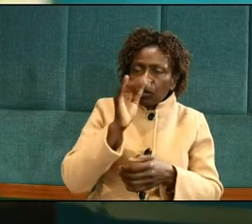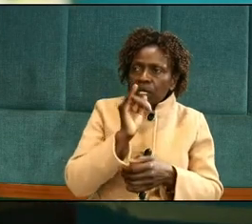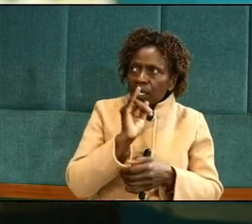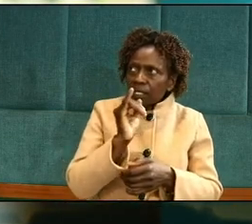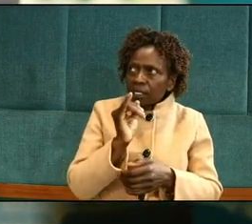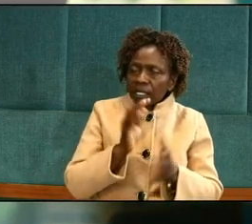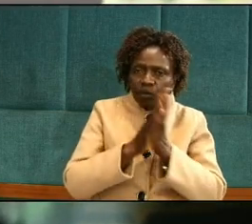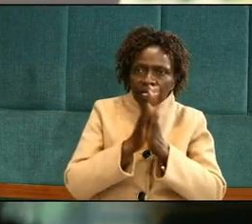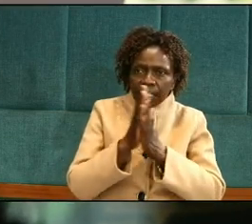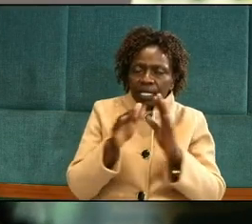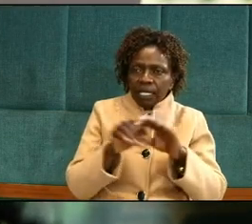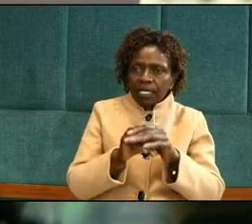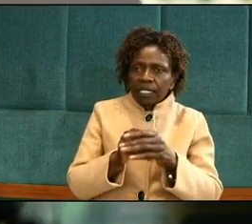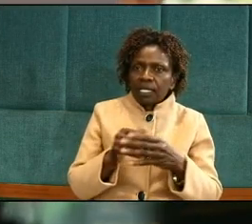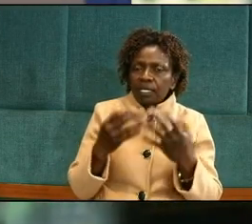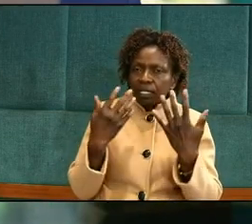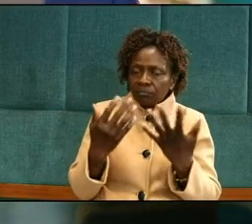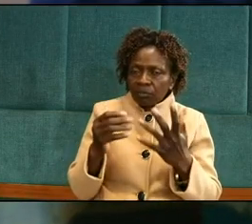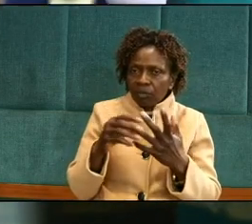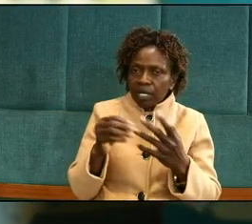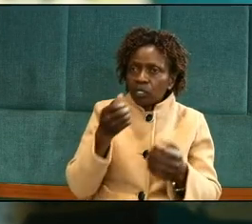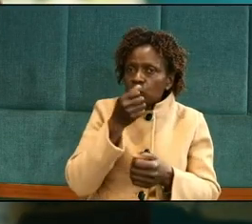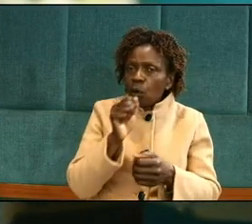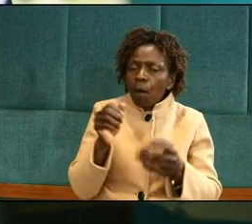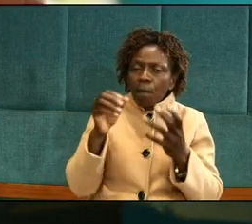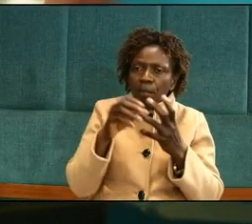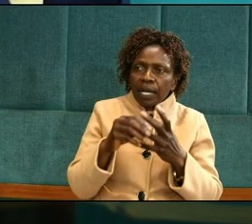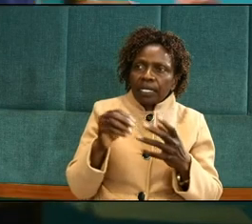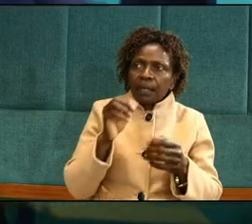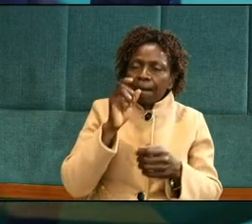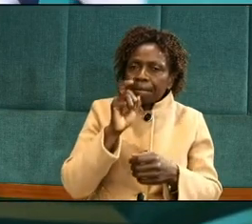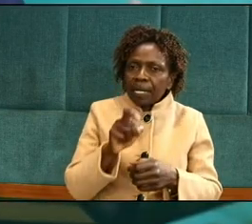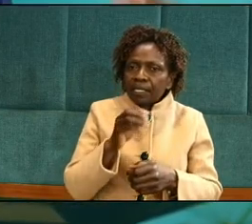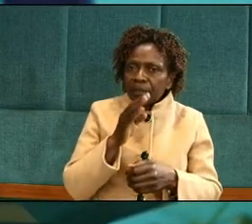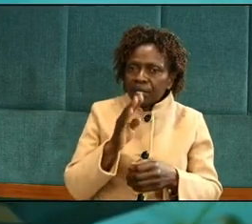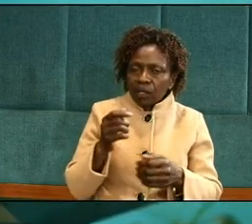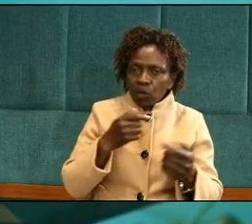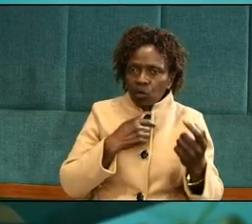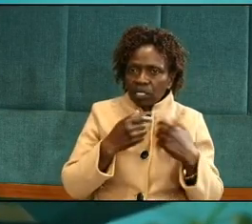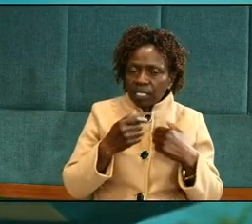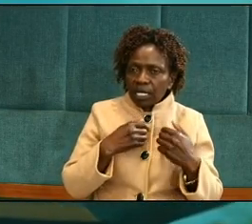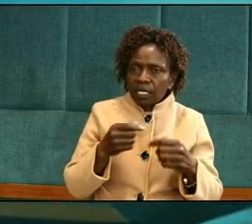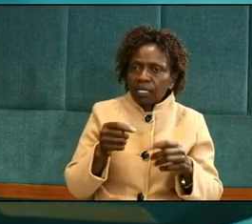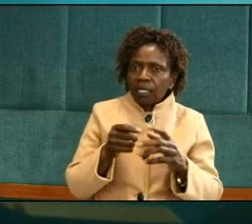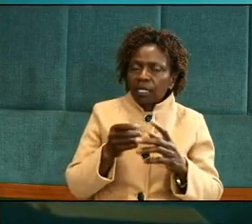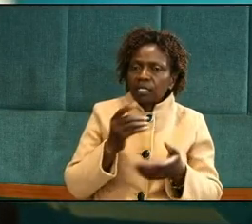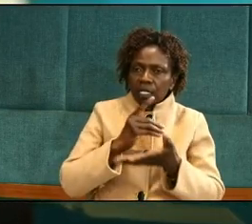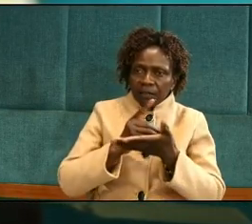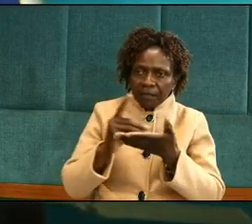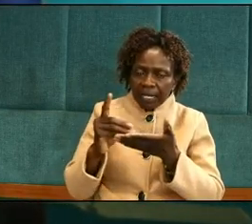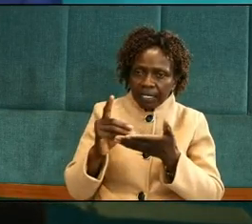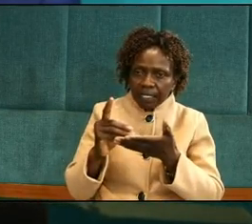is interested in the affairs of your marriage. Therefore, marriage must be considered as a sacred trust